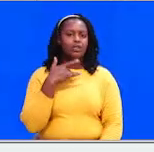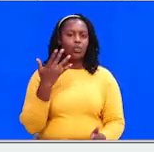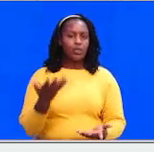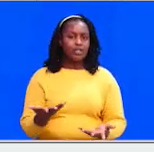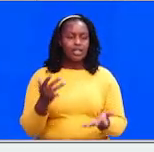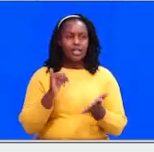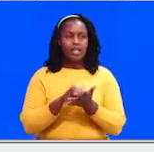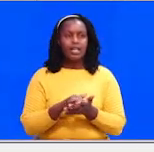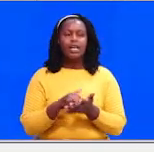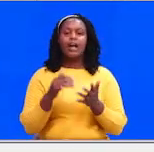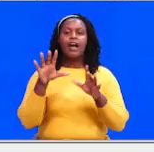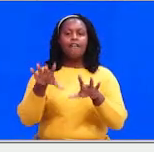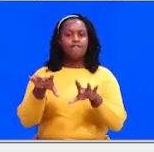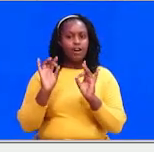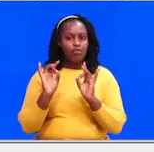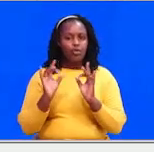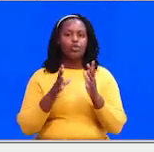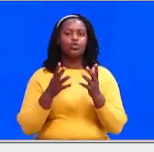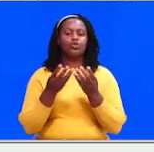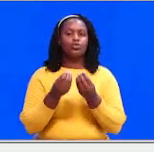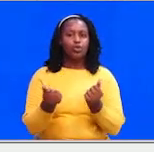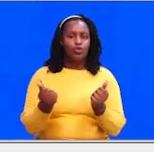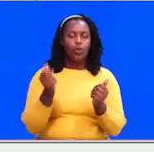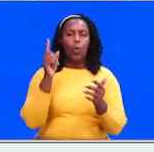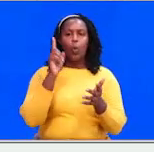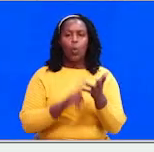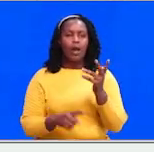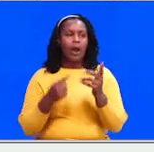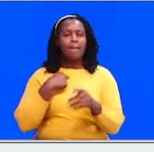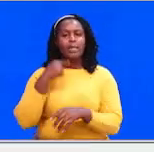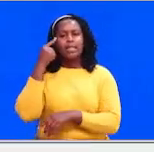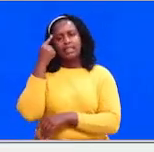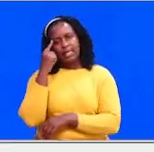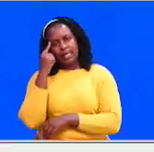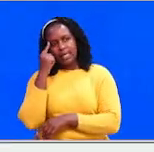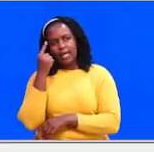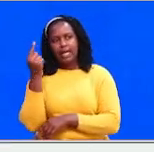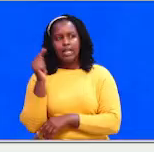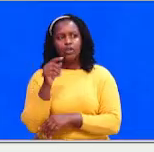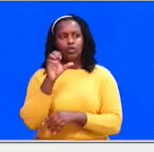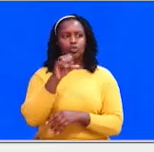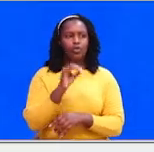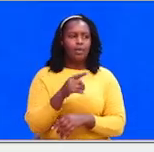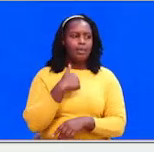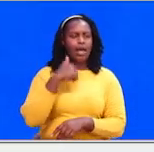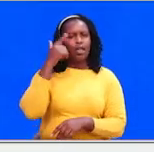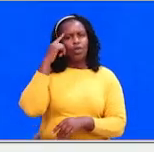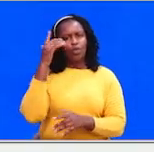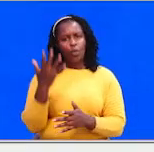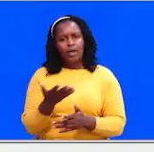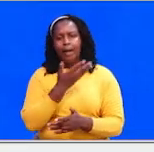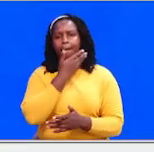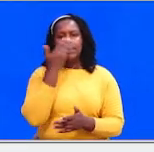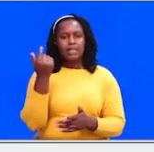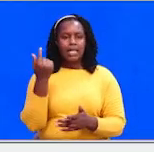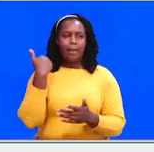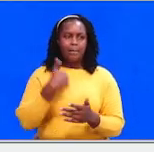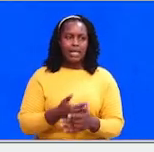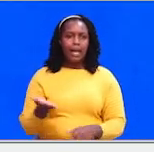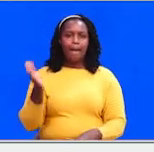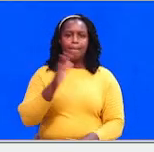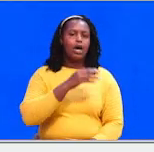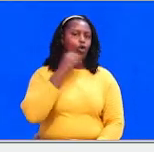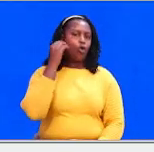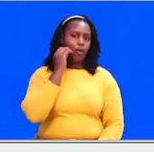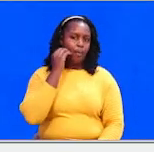been craving for, the solution that I've been thinking we may need back at home is right here. So I thought if I go back home, I'm going to found